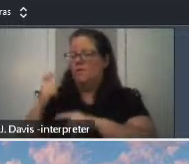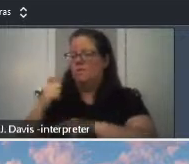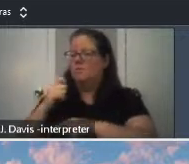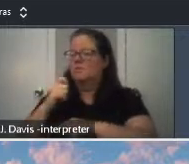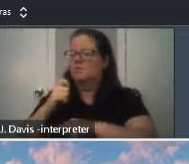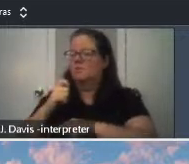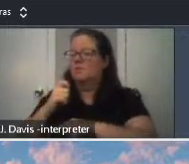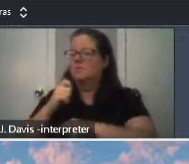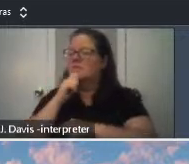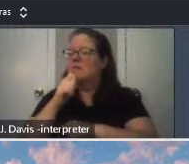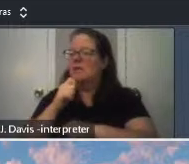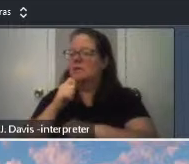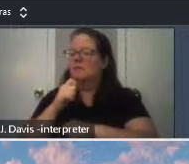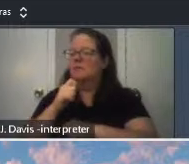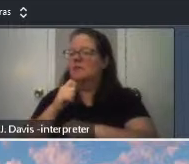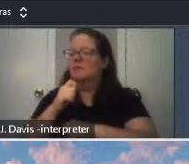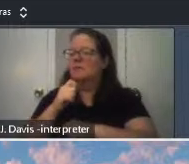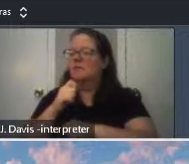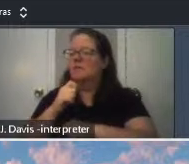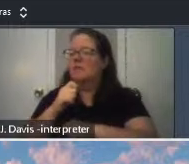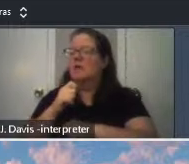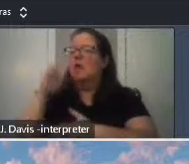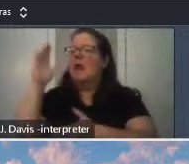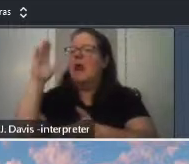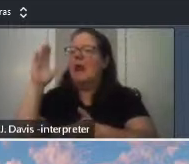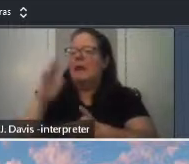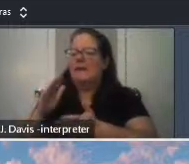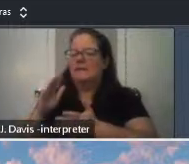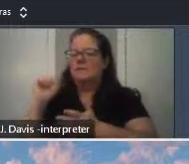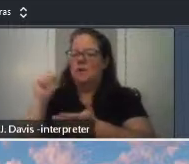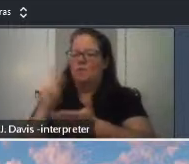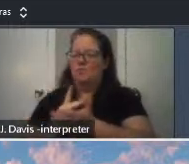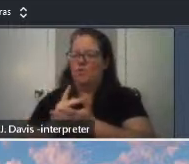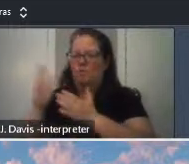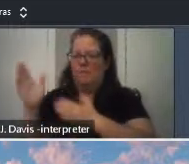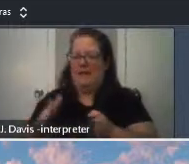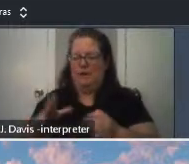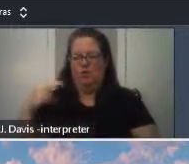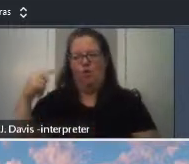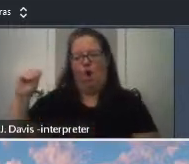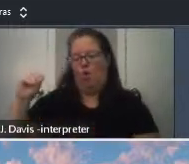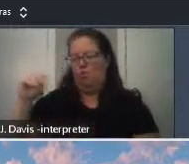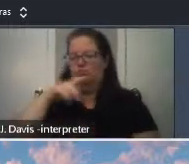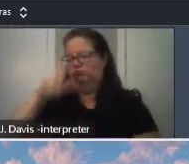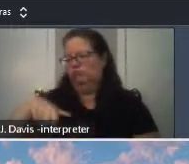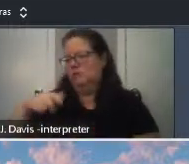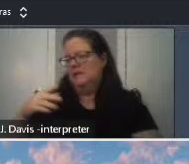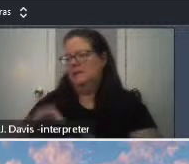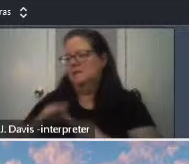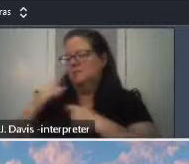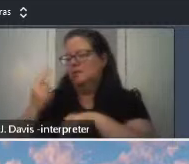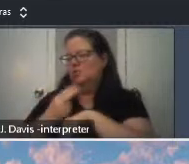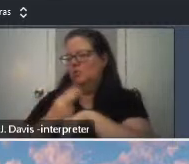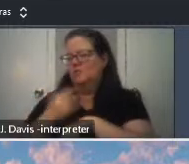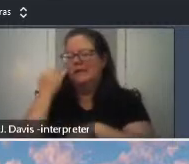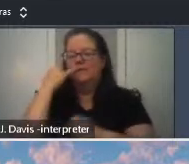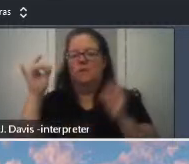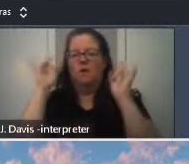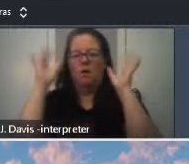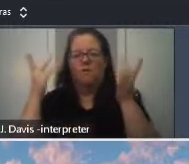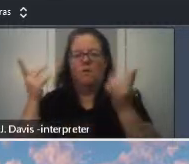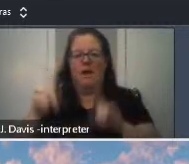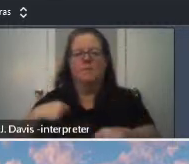non-conformities. It would make it a blessed, approved plan. So no, ma'am, if a catastrophic event happened, they